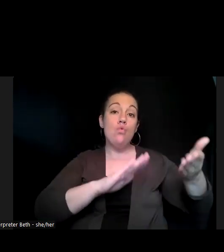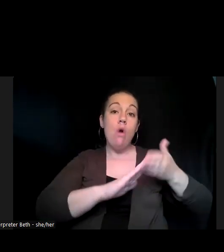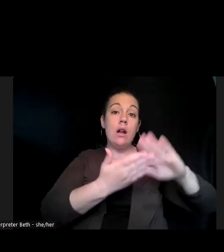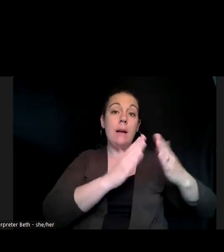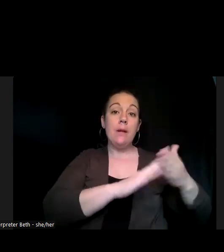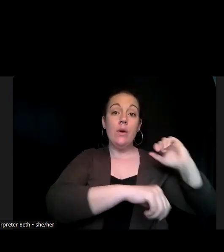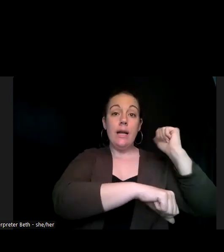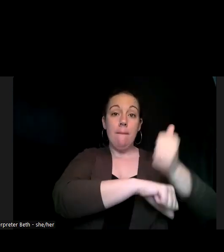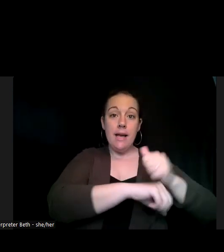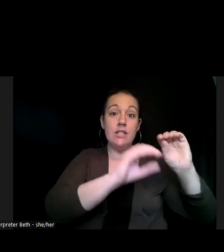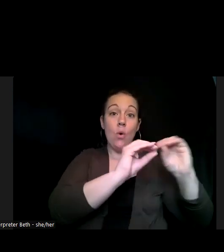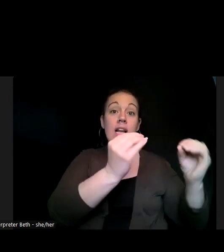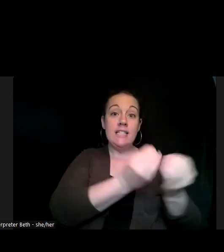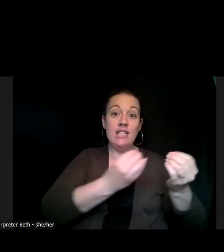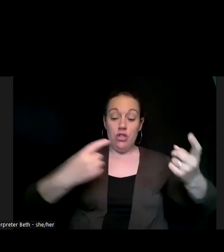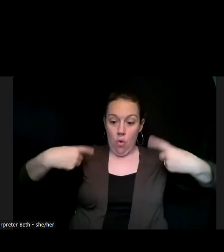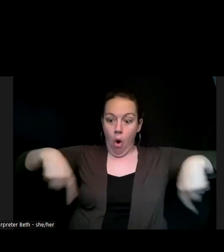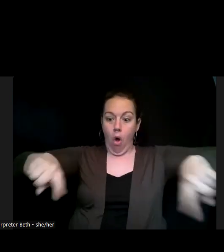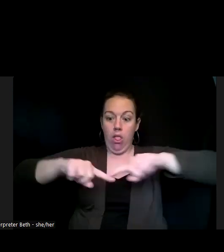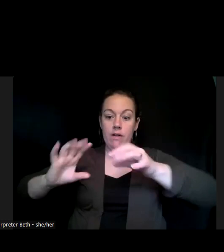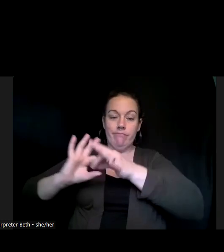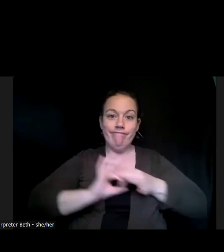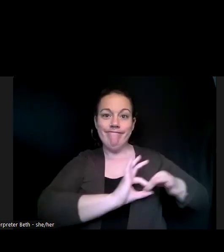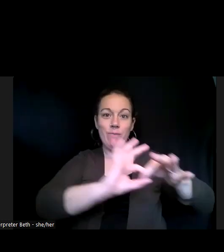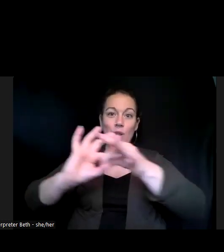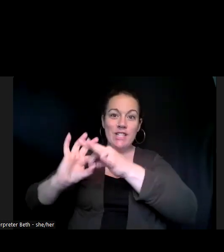to work together to address student needs.